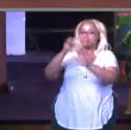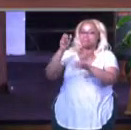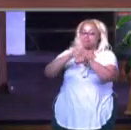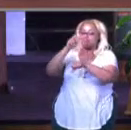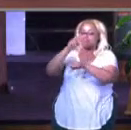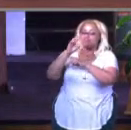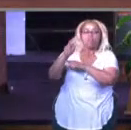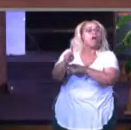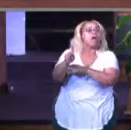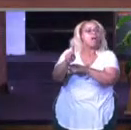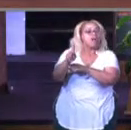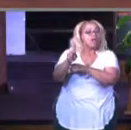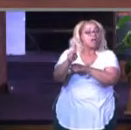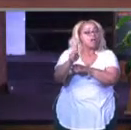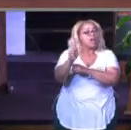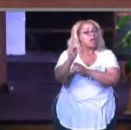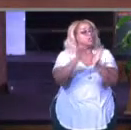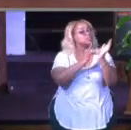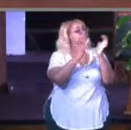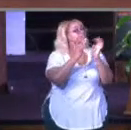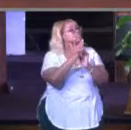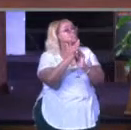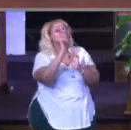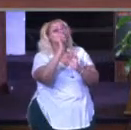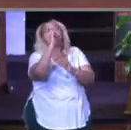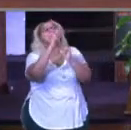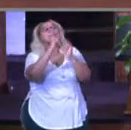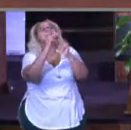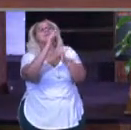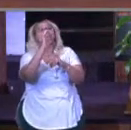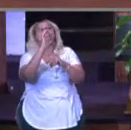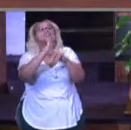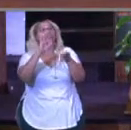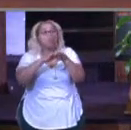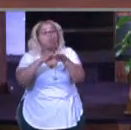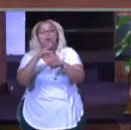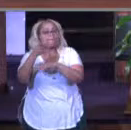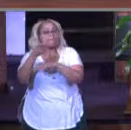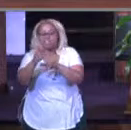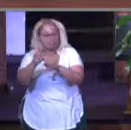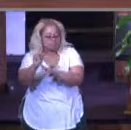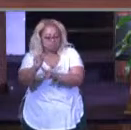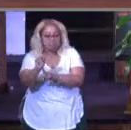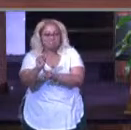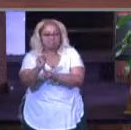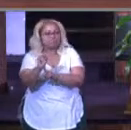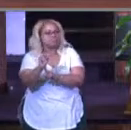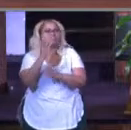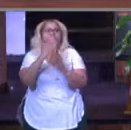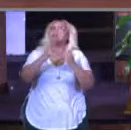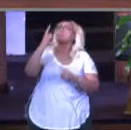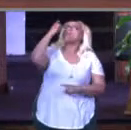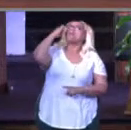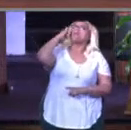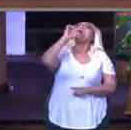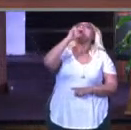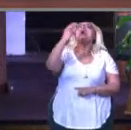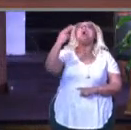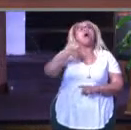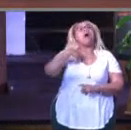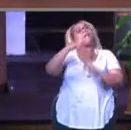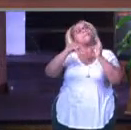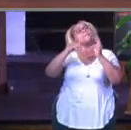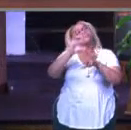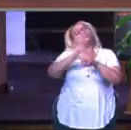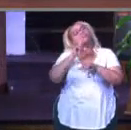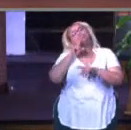rock. But Jesus isn't building the church on him. Now, some people think Jesus meant, I'm